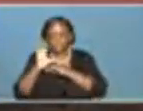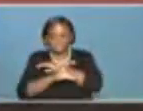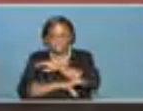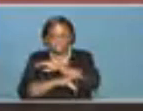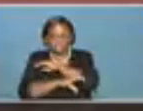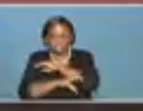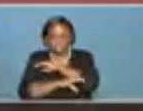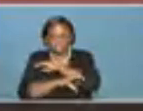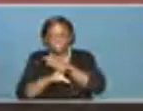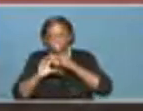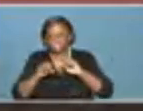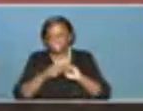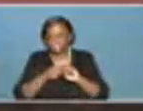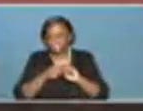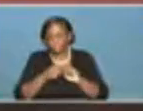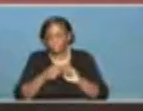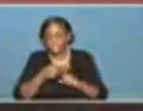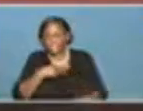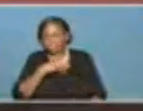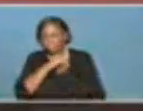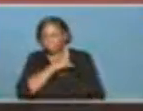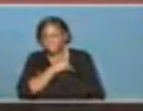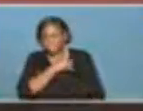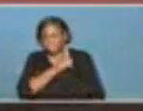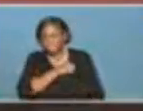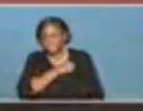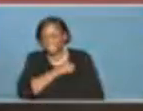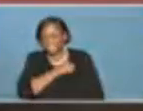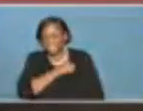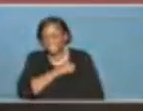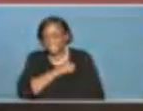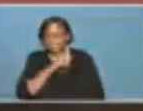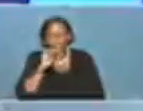the Miles Monroe Diplomat Center, I'm Jiminy DeSwain. Back to you in studio, Makushla.